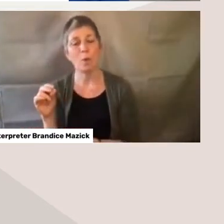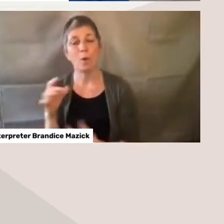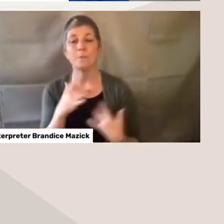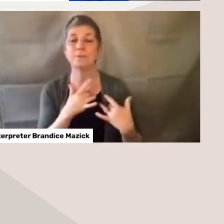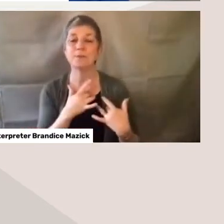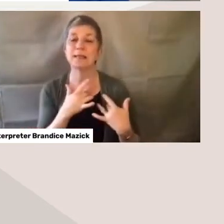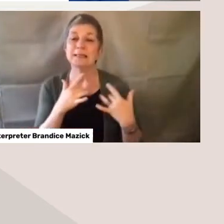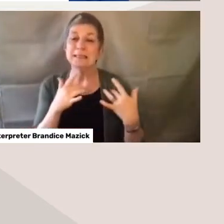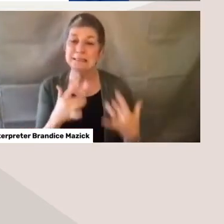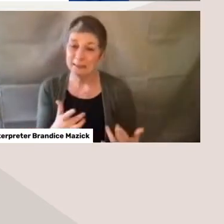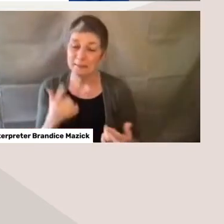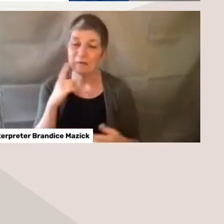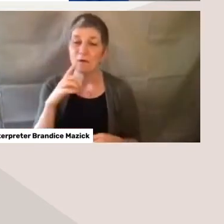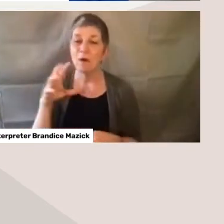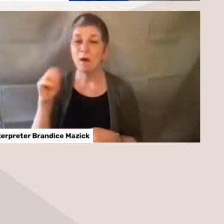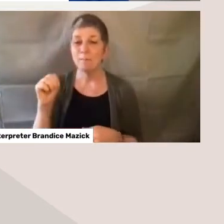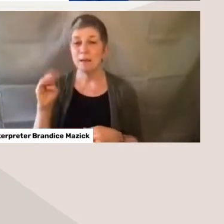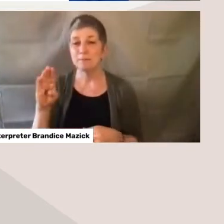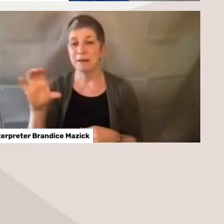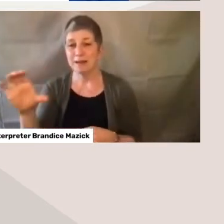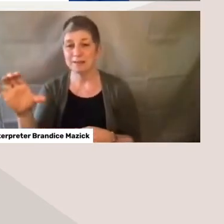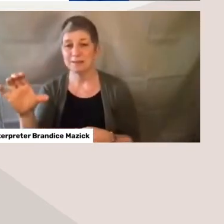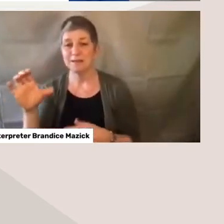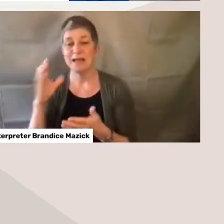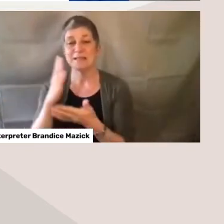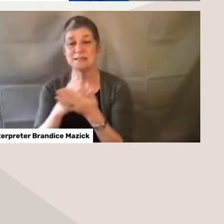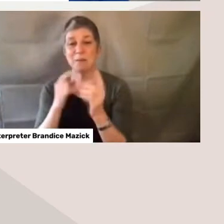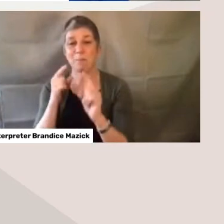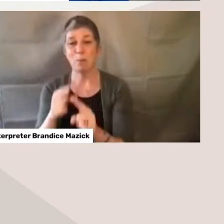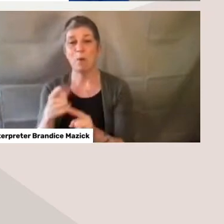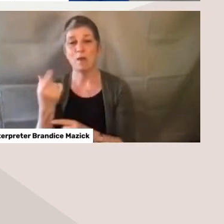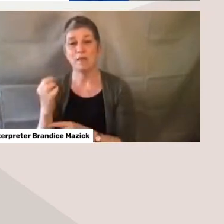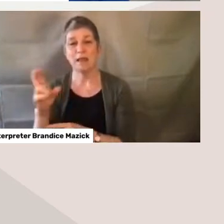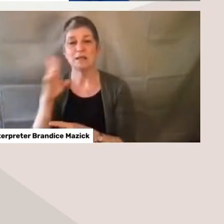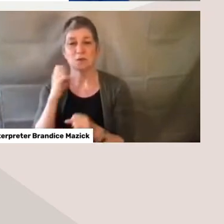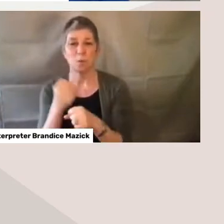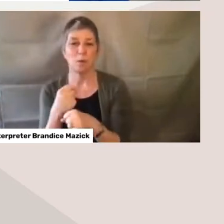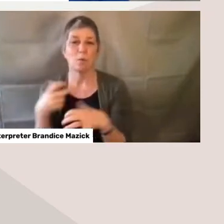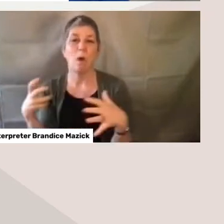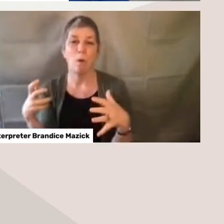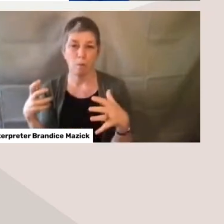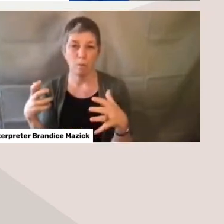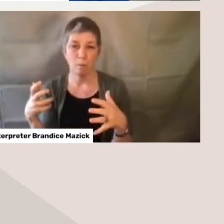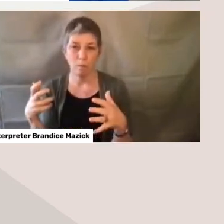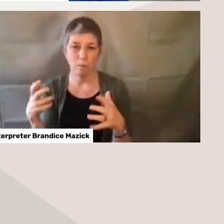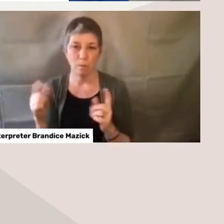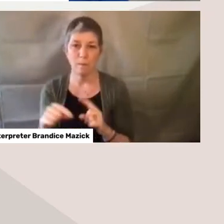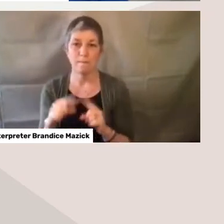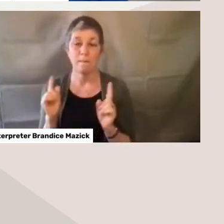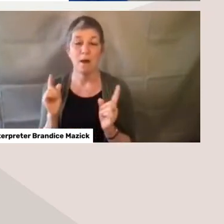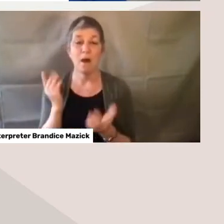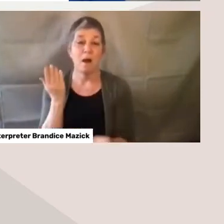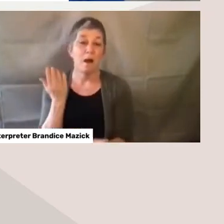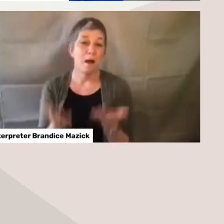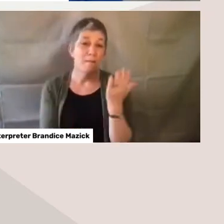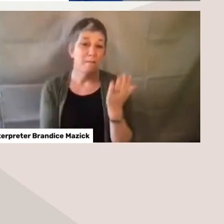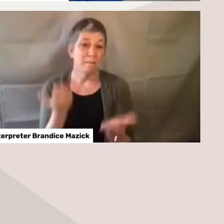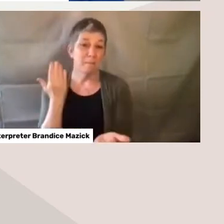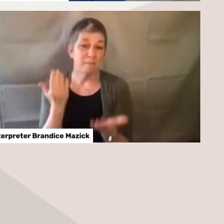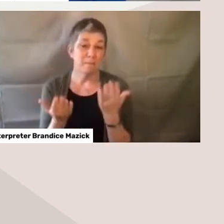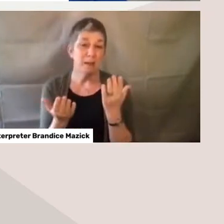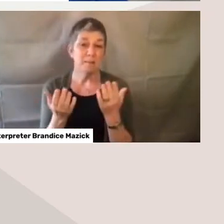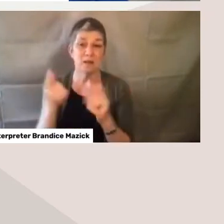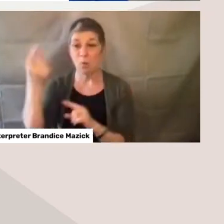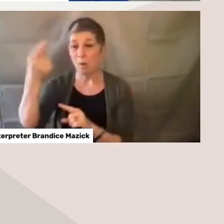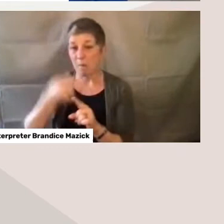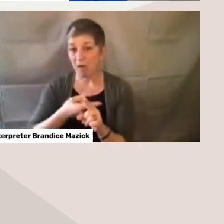Typically for metastatic breast cancer, at some point the cancer will grow. But this may be in a